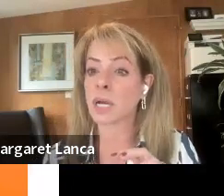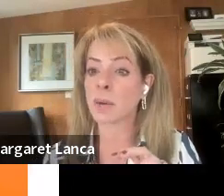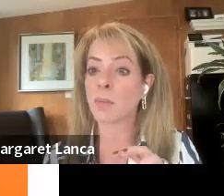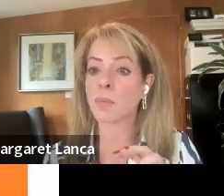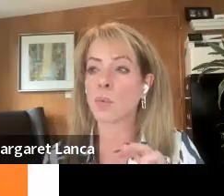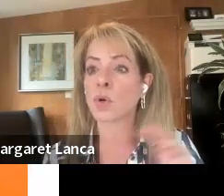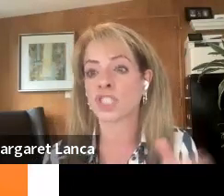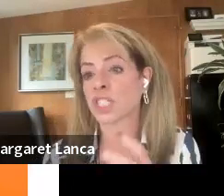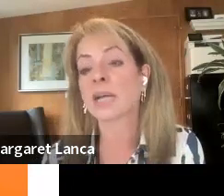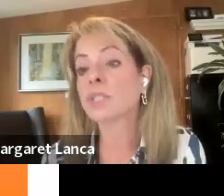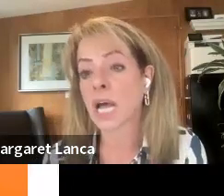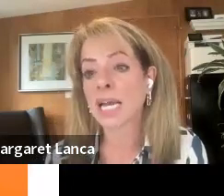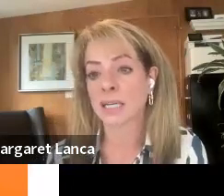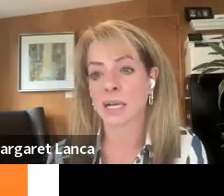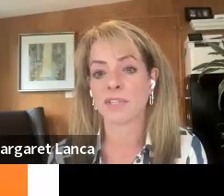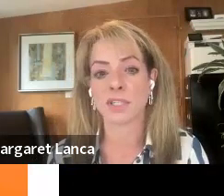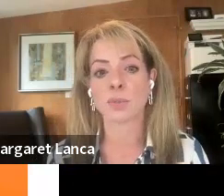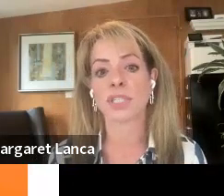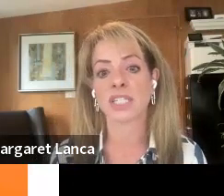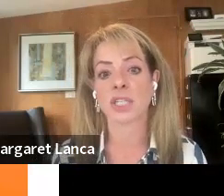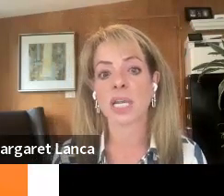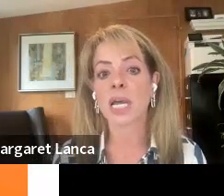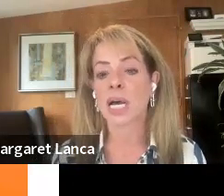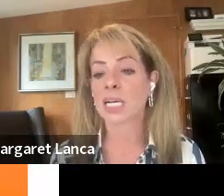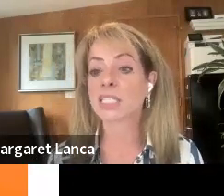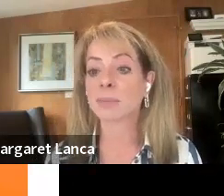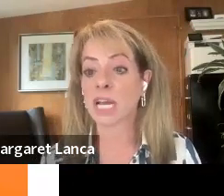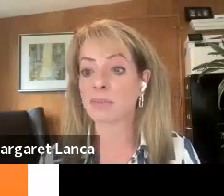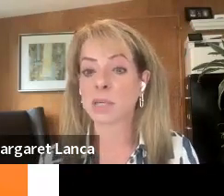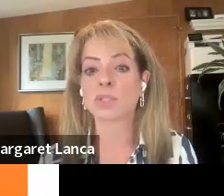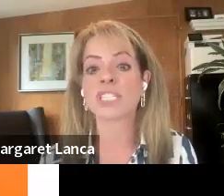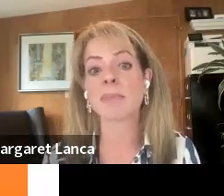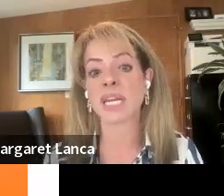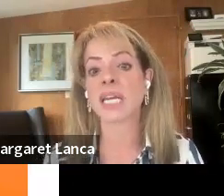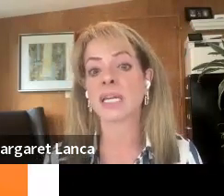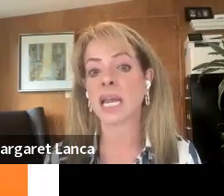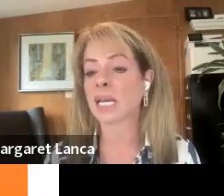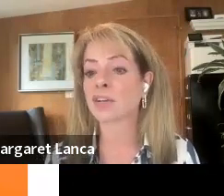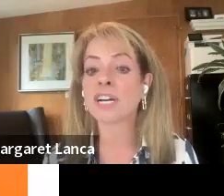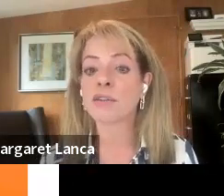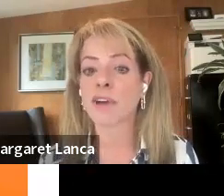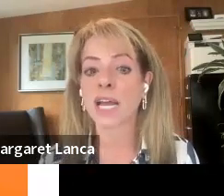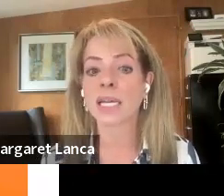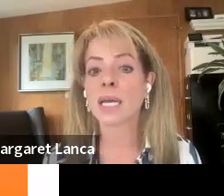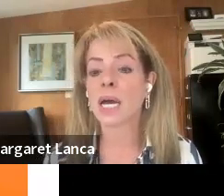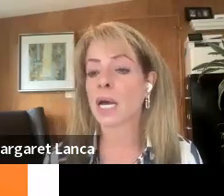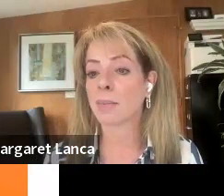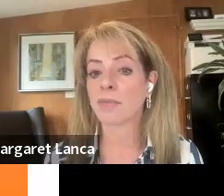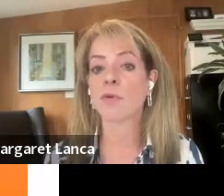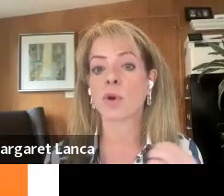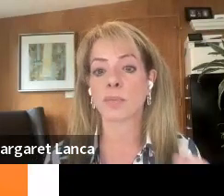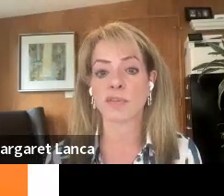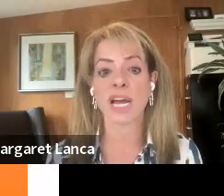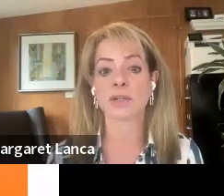they can really work just outside of the interpretation. Sometimes they will step in and